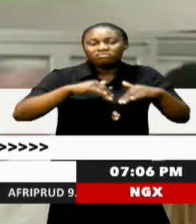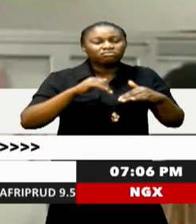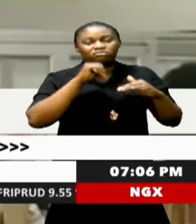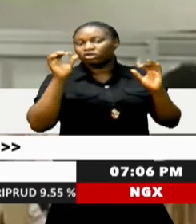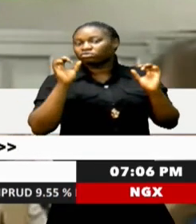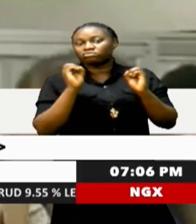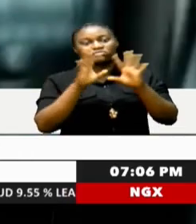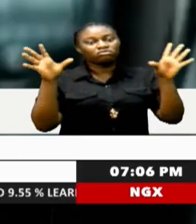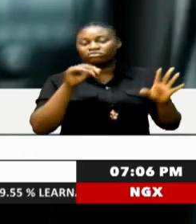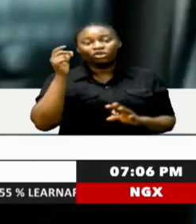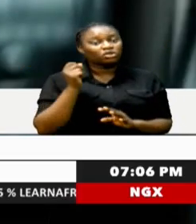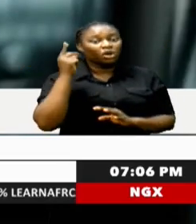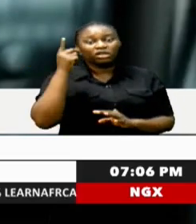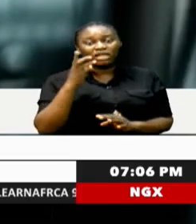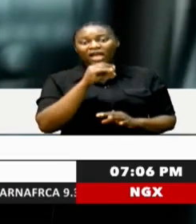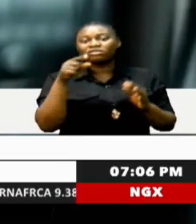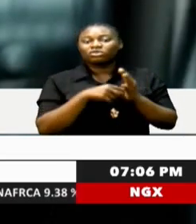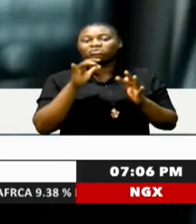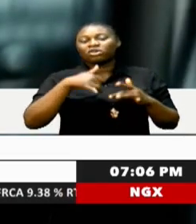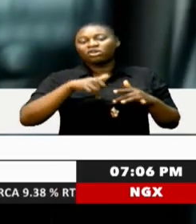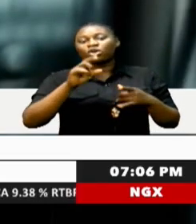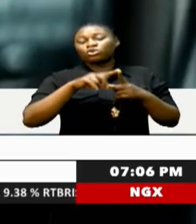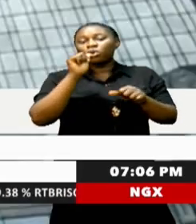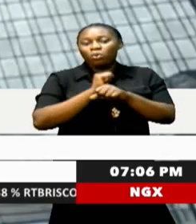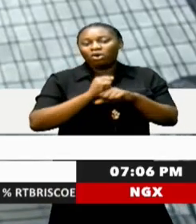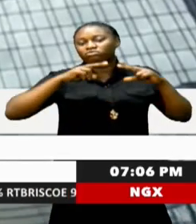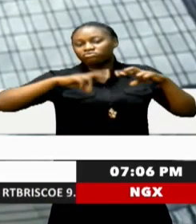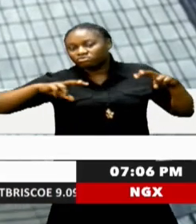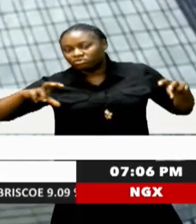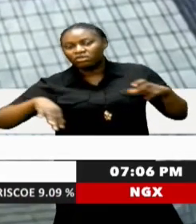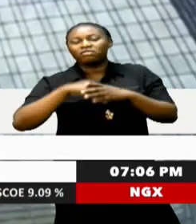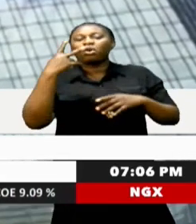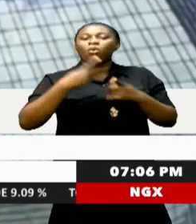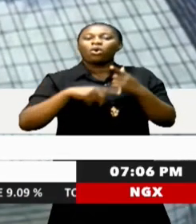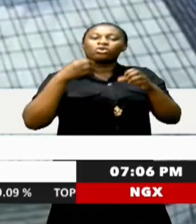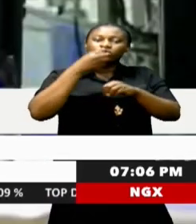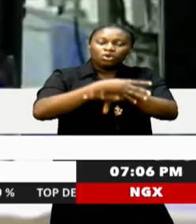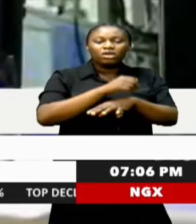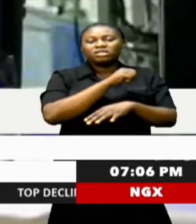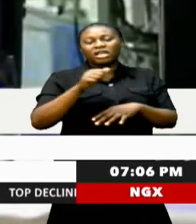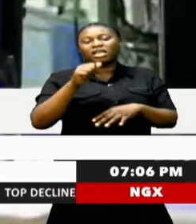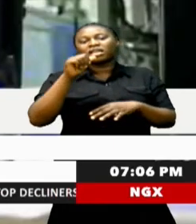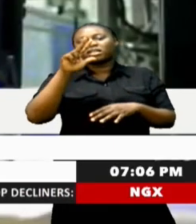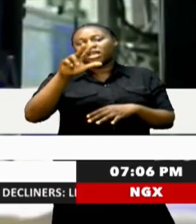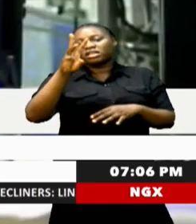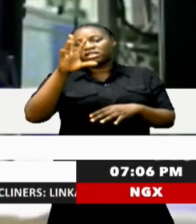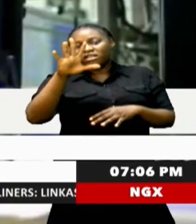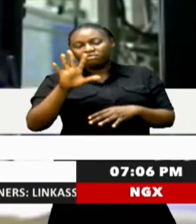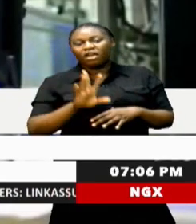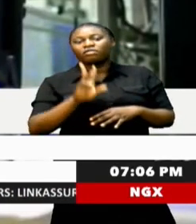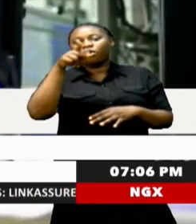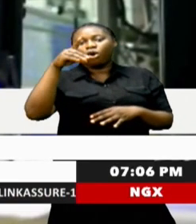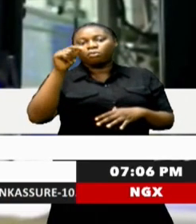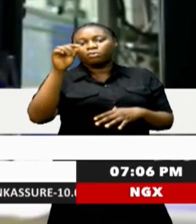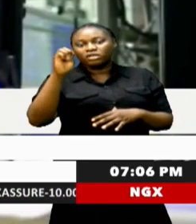impacted have linked it to Microsoft PC operating systems. An official Microsoft 365 service update posted